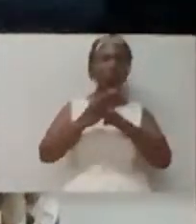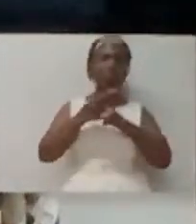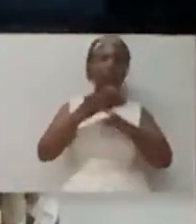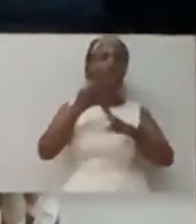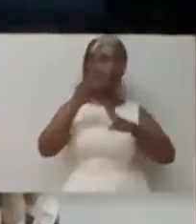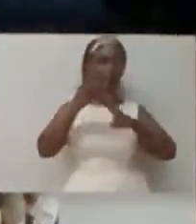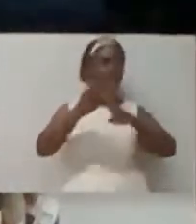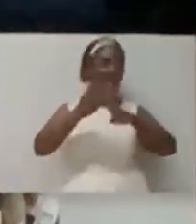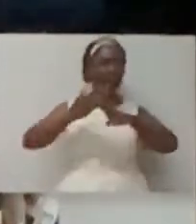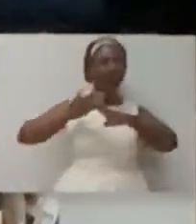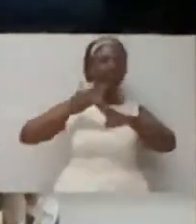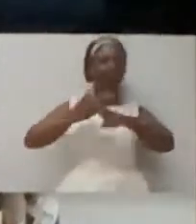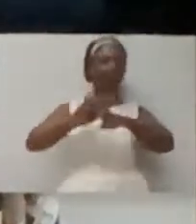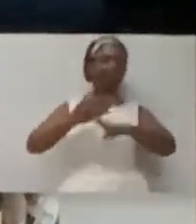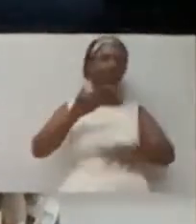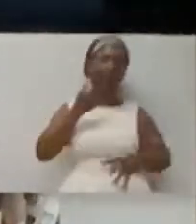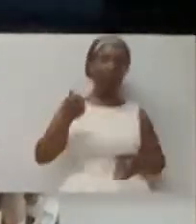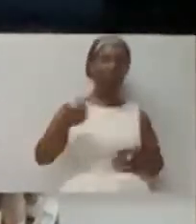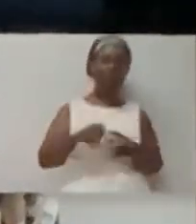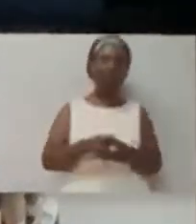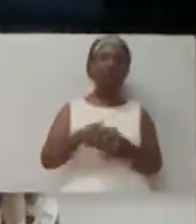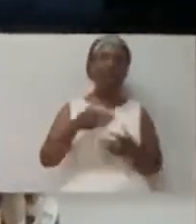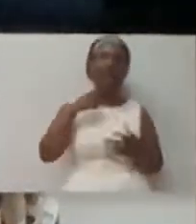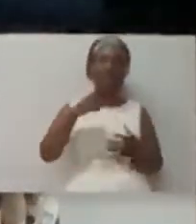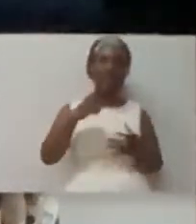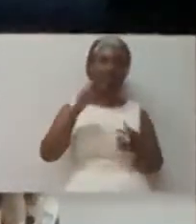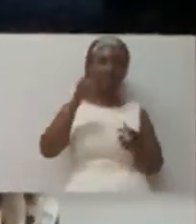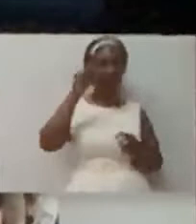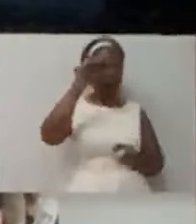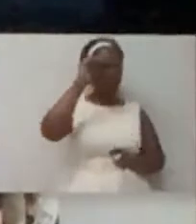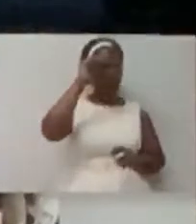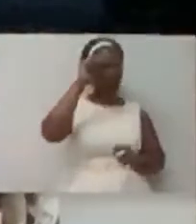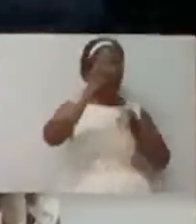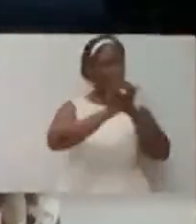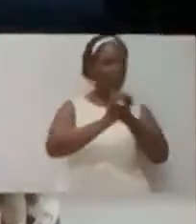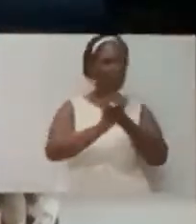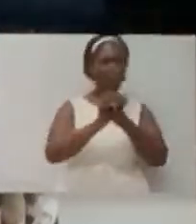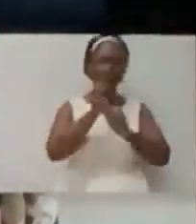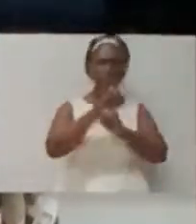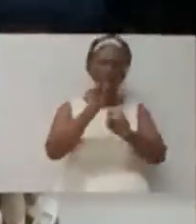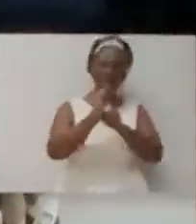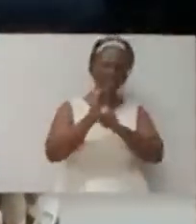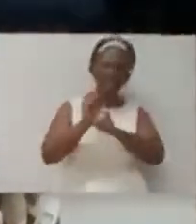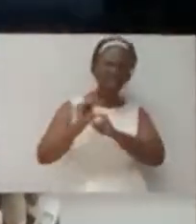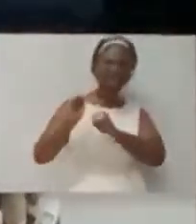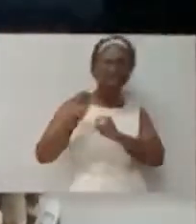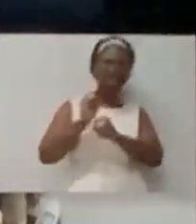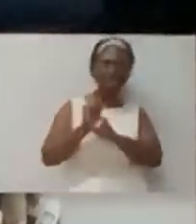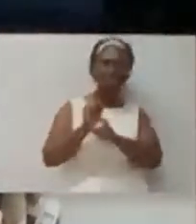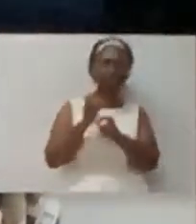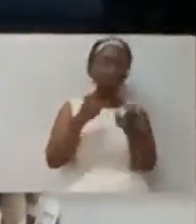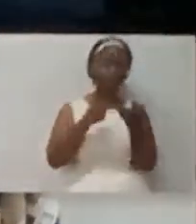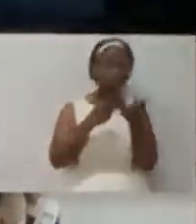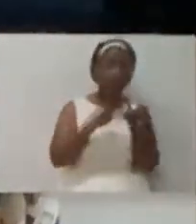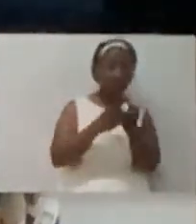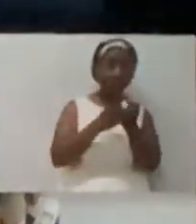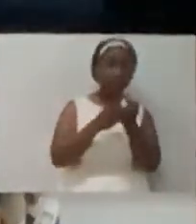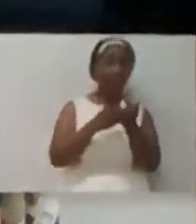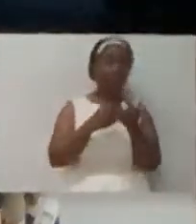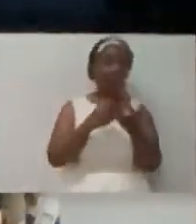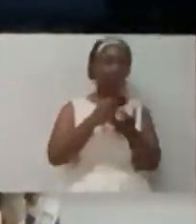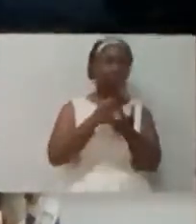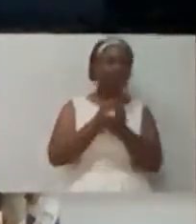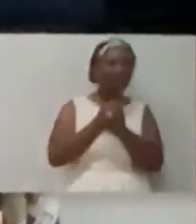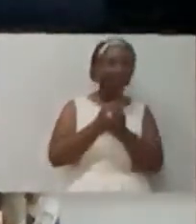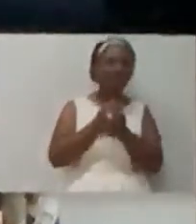of these incredible young people, I tip my hat to your Herculean efforts to support, love, and provide the necessary